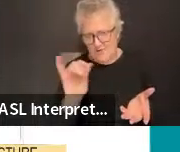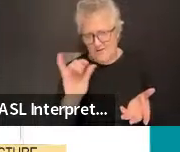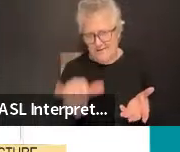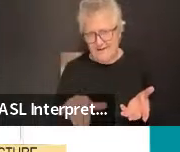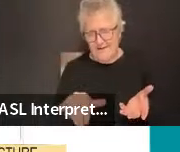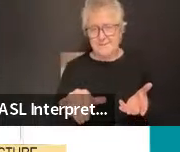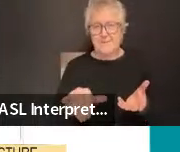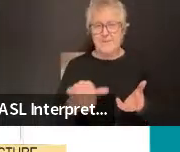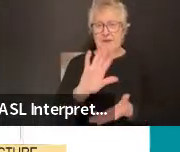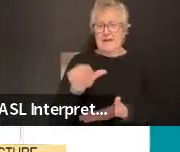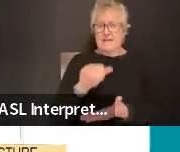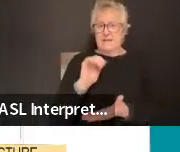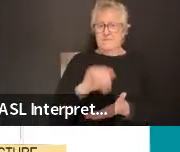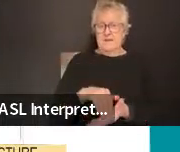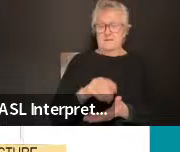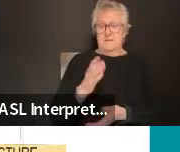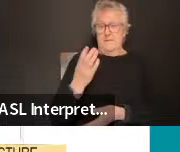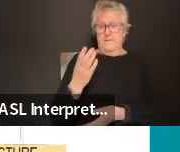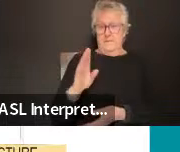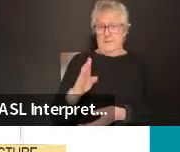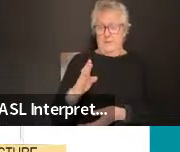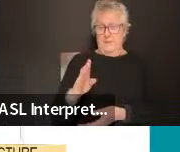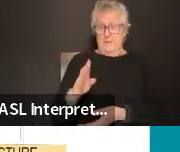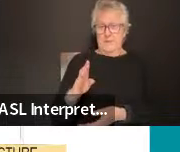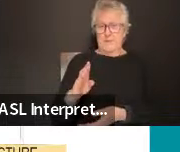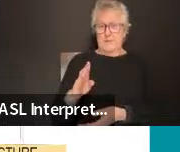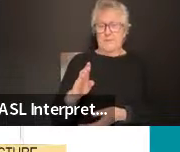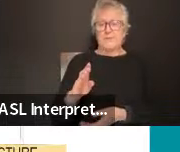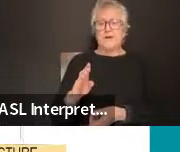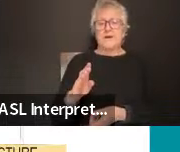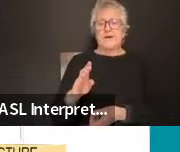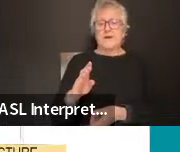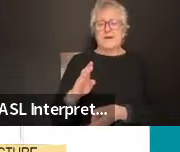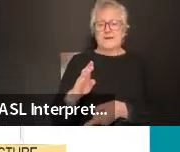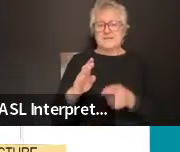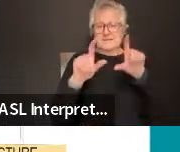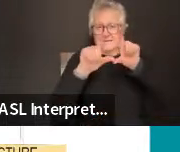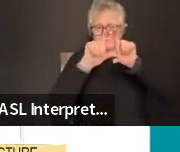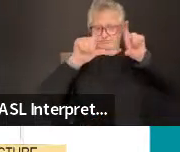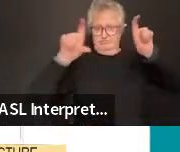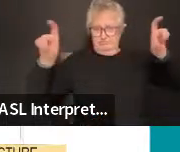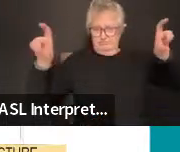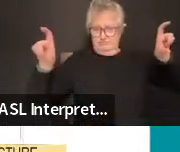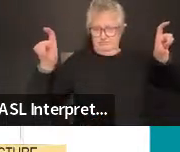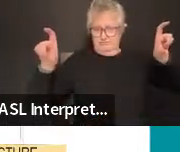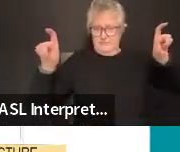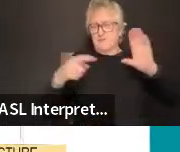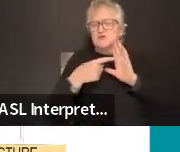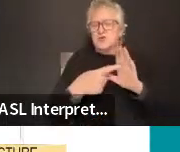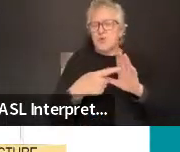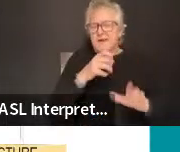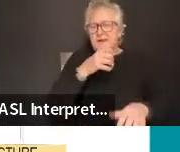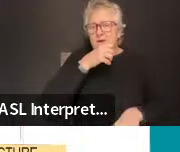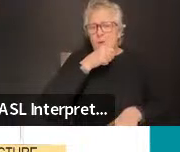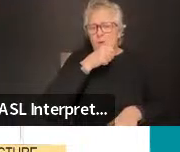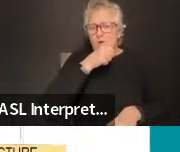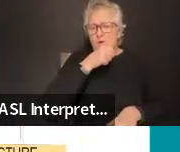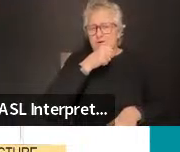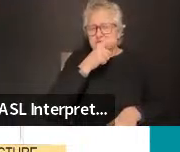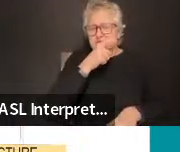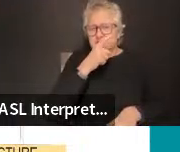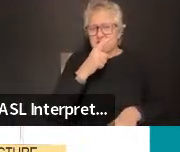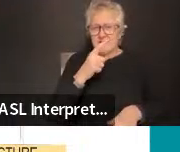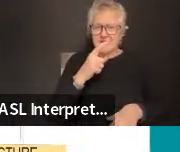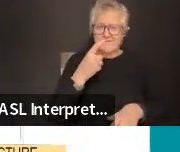platform, and the platform deck is orange there, and we're showing that thickness because that's just diagrammatically the thickness of